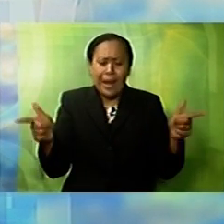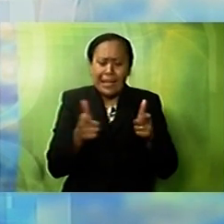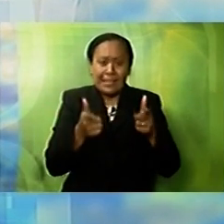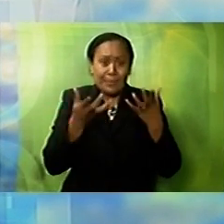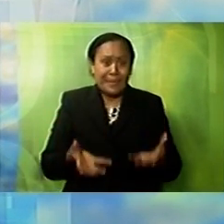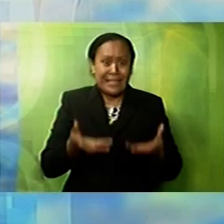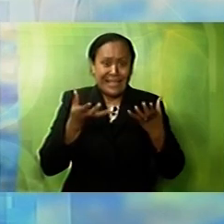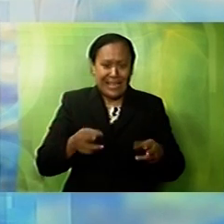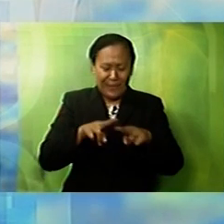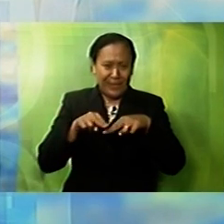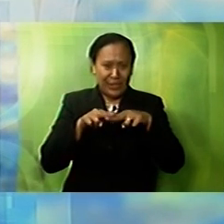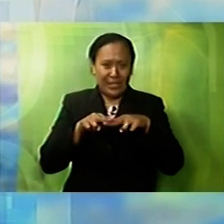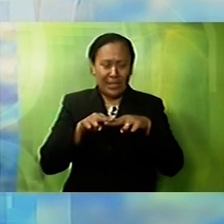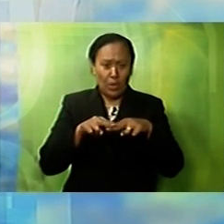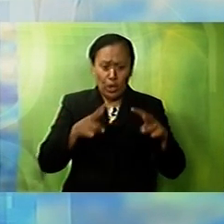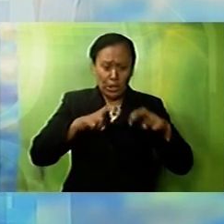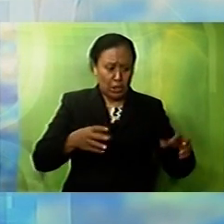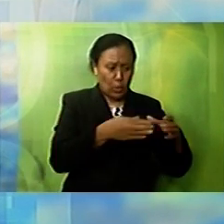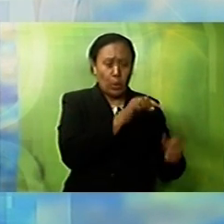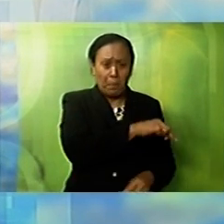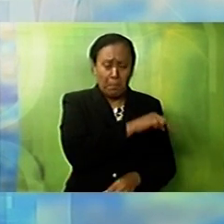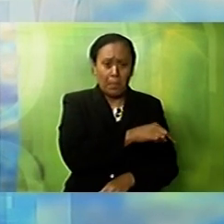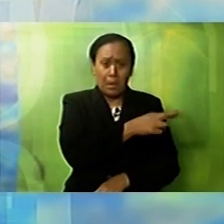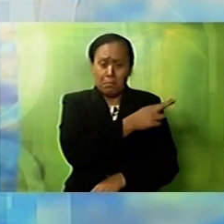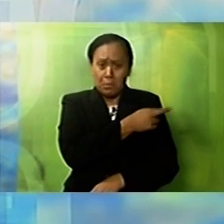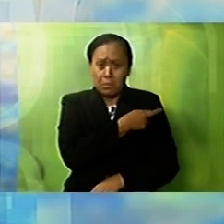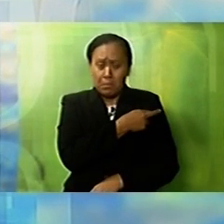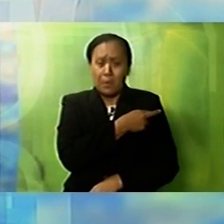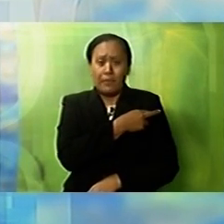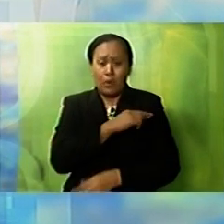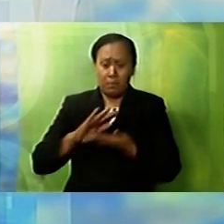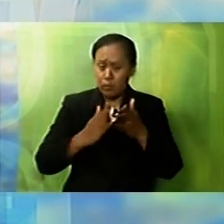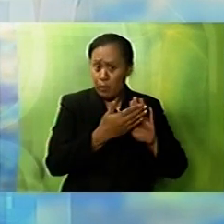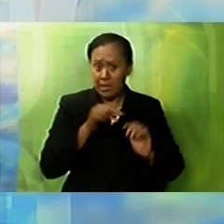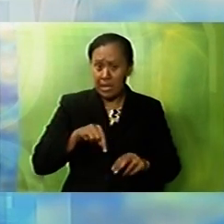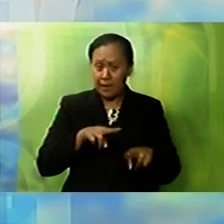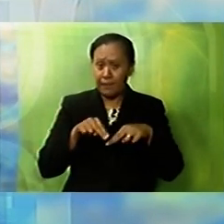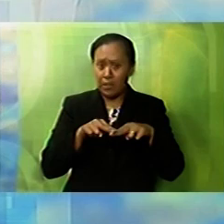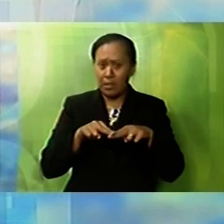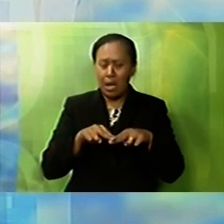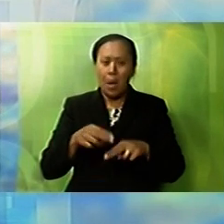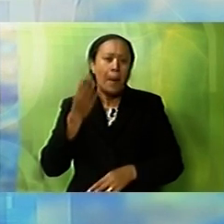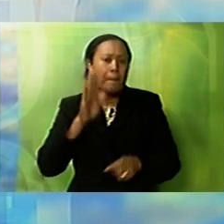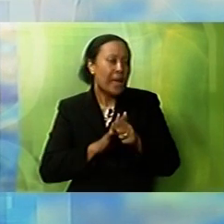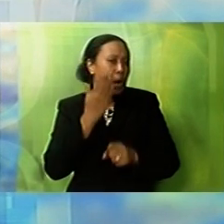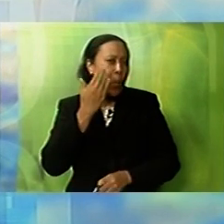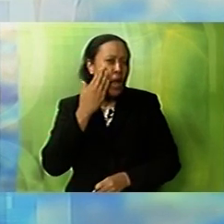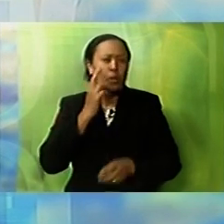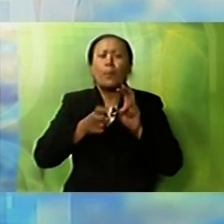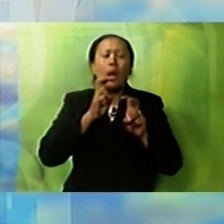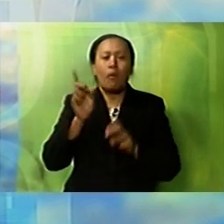Fiji. The Transnational Research on Obesity Prevention in Communities project is all about addressing the obesity problem with